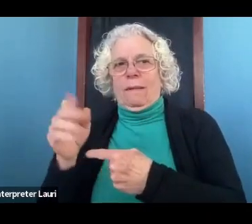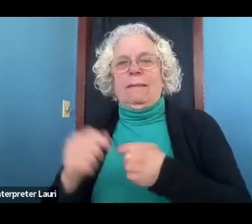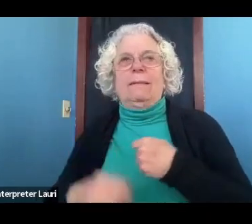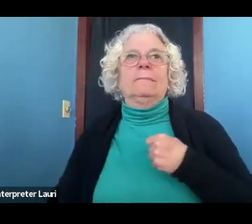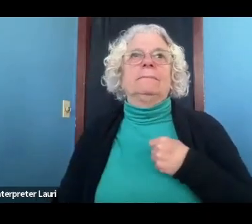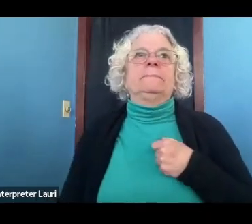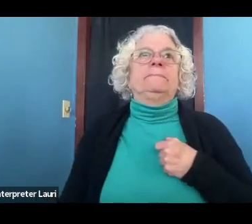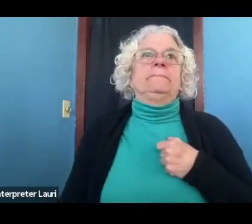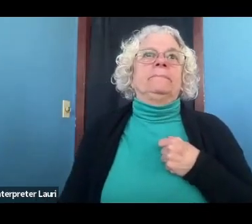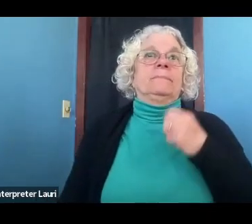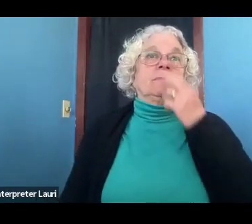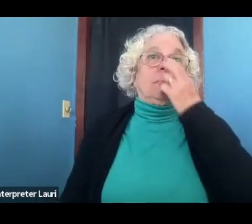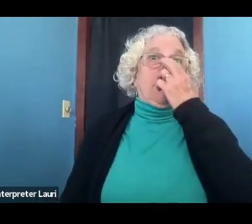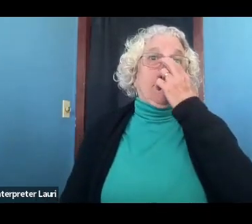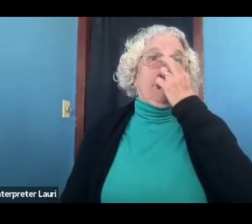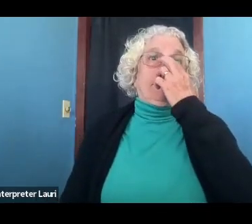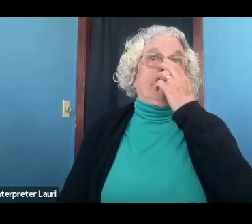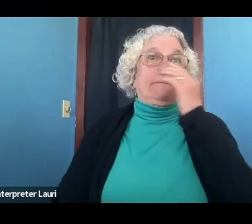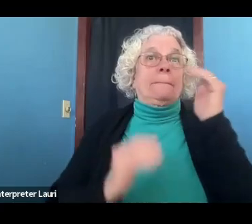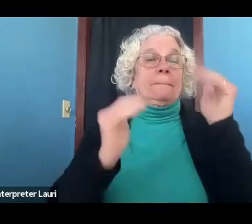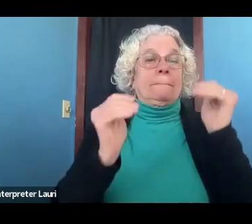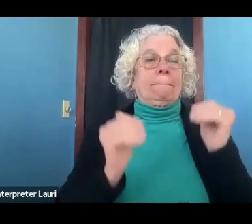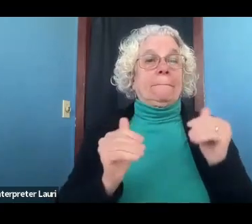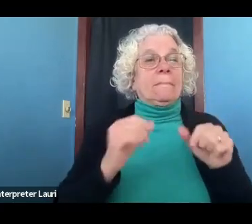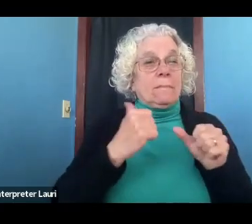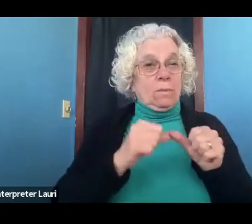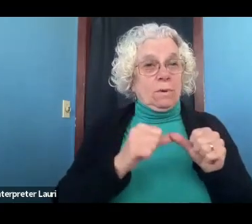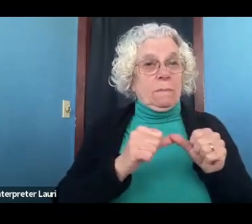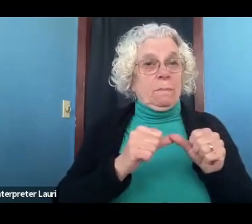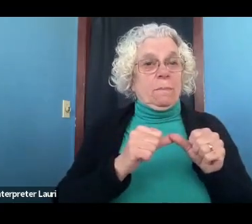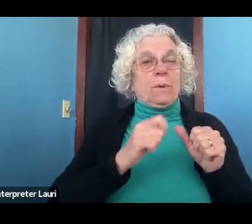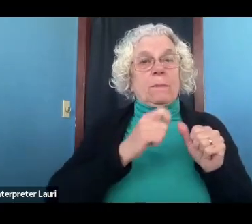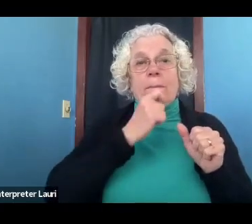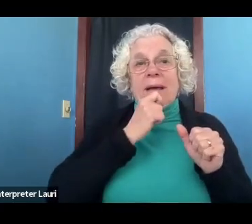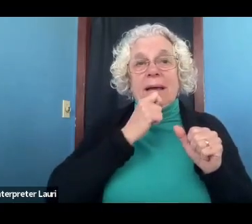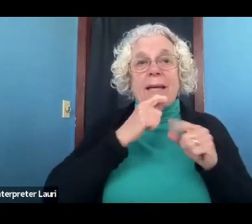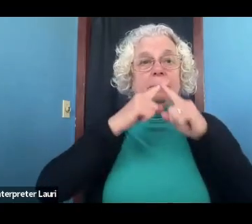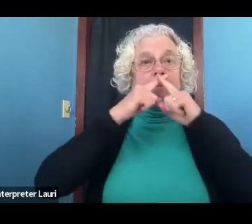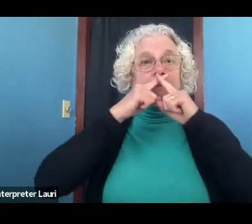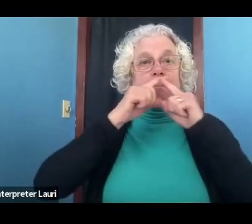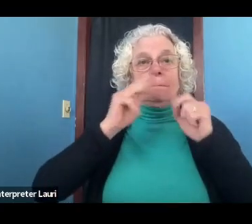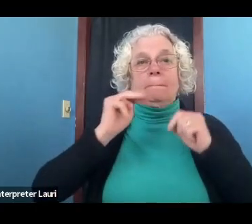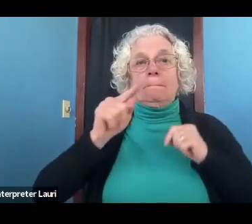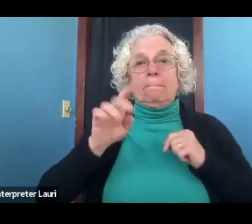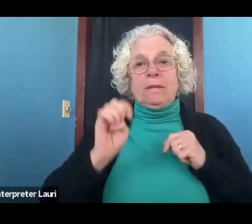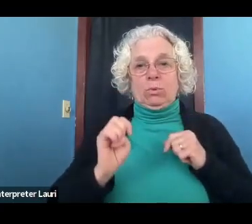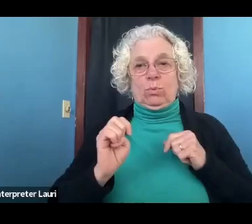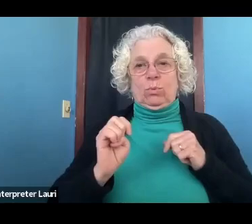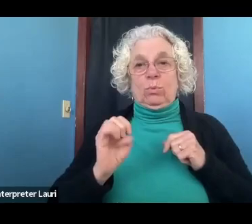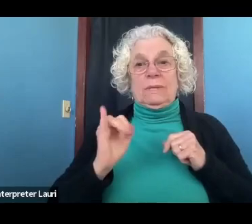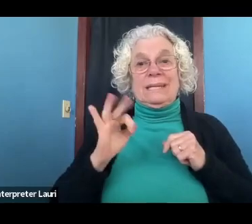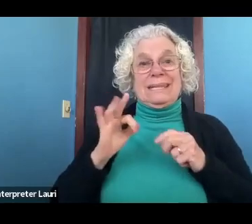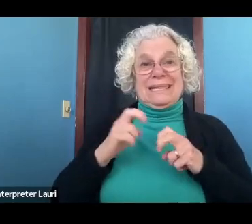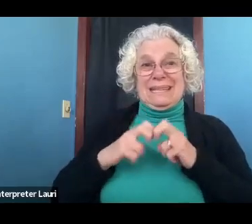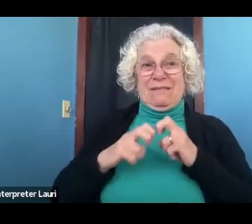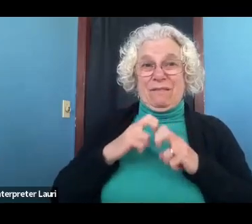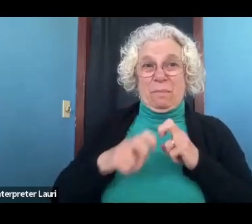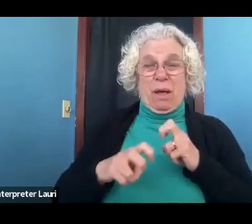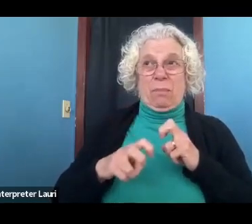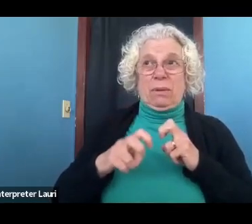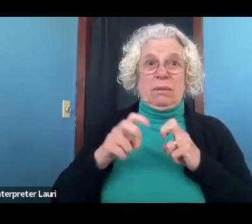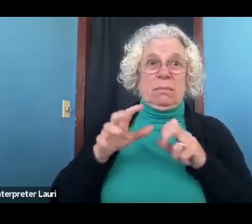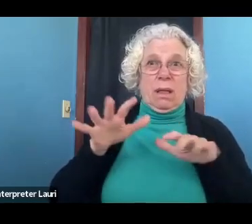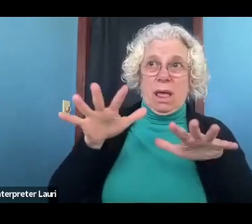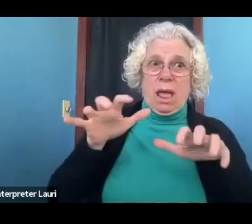here. Please keep your microphone set to mute, and just to note, if you experience any issues with bandwidth or